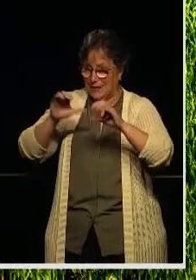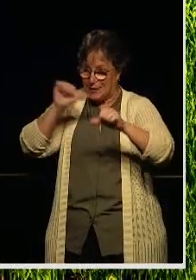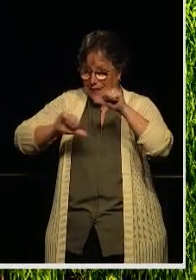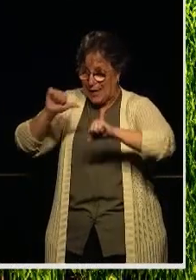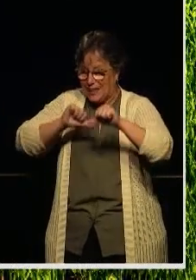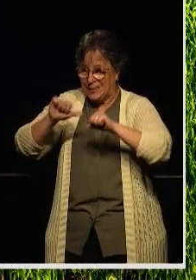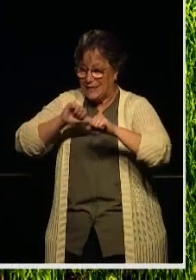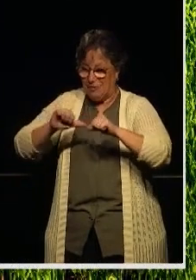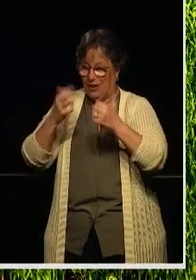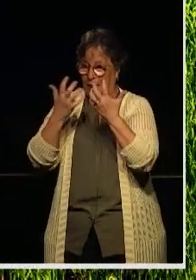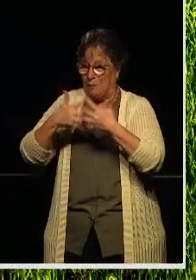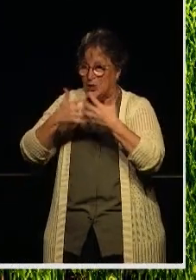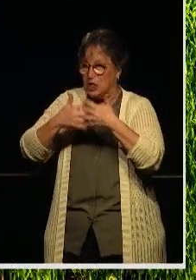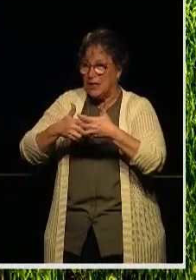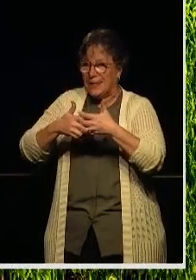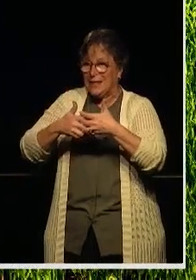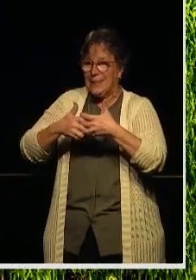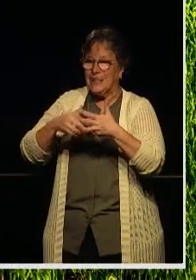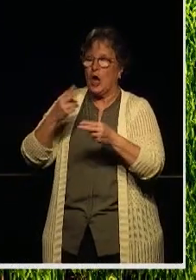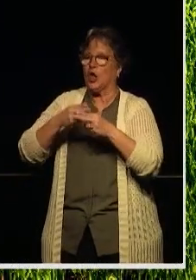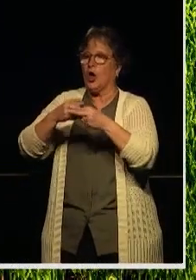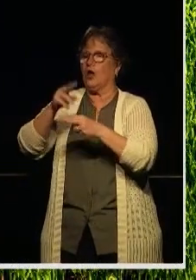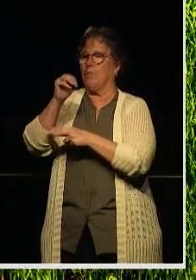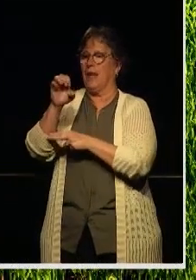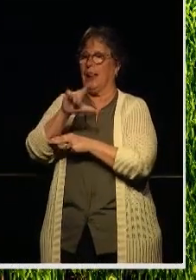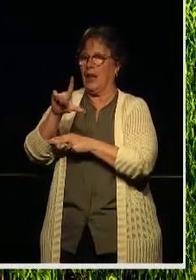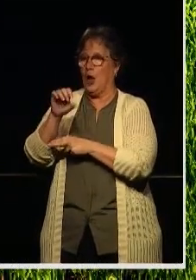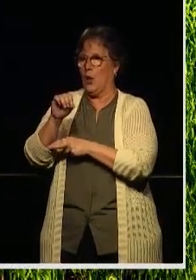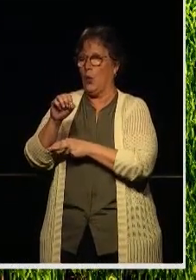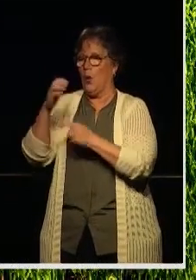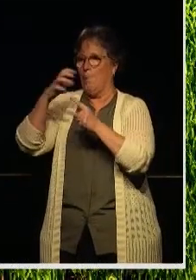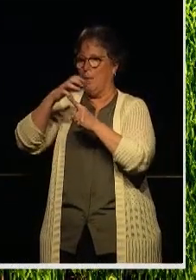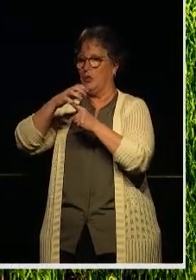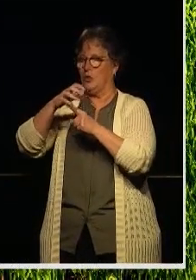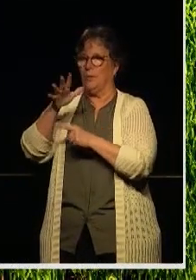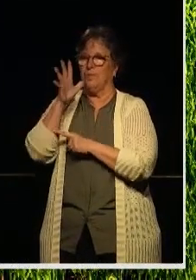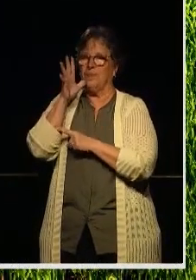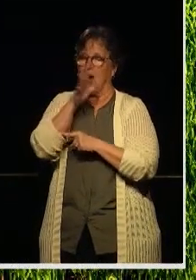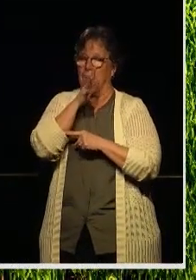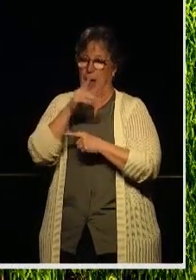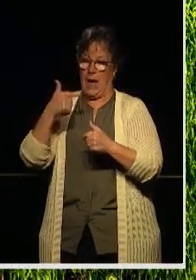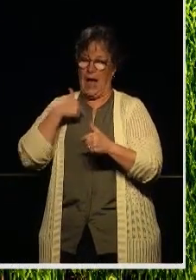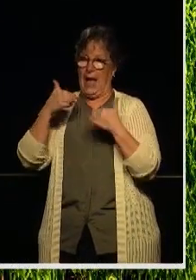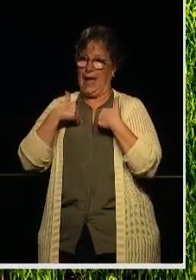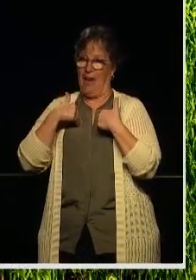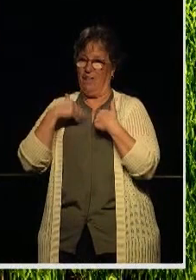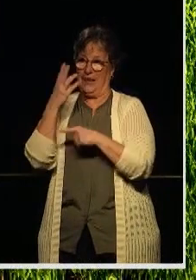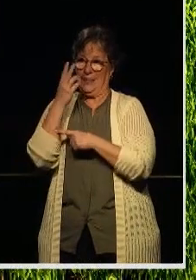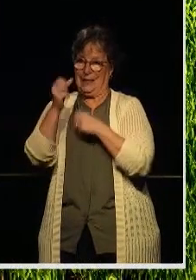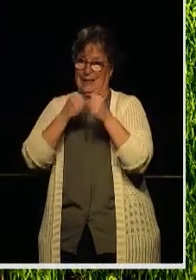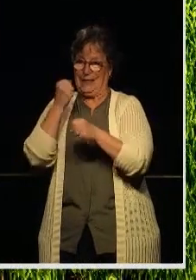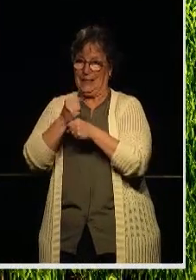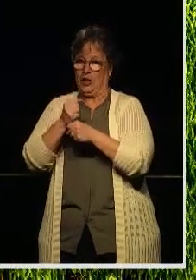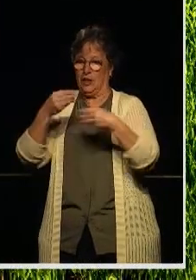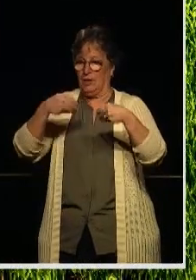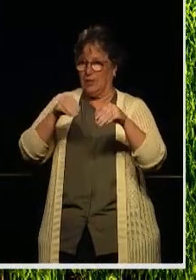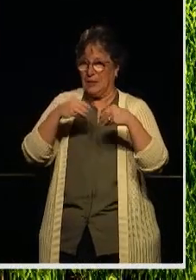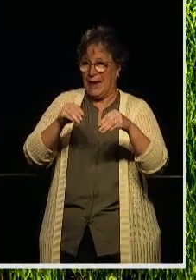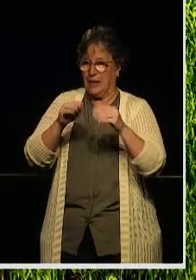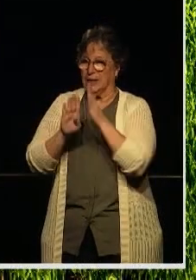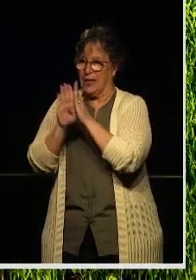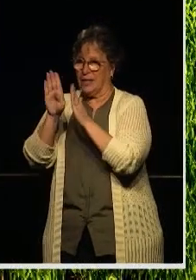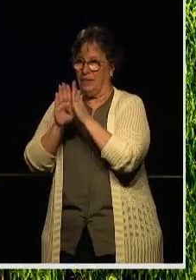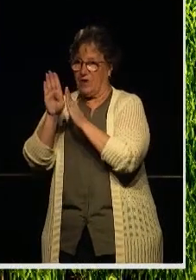mushroom production system called the Mela Mushroom Farm. I myself have over 6 years of sales and business development experience, most recently